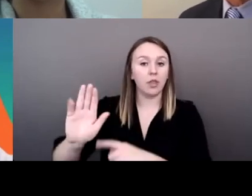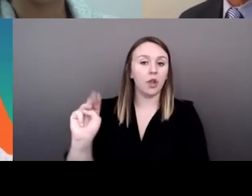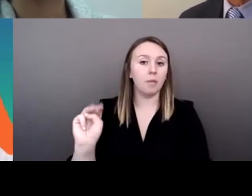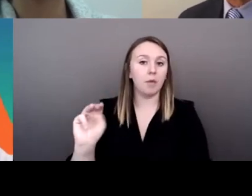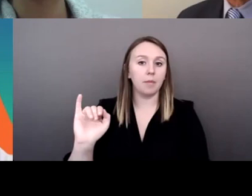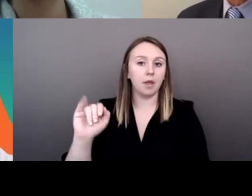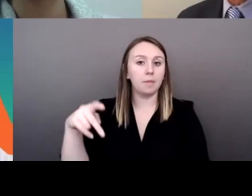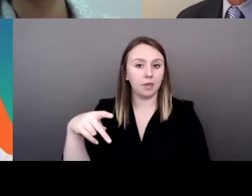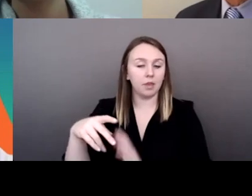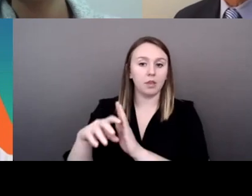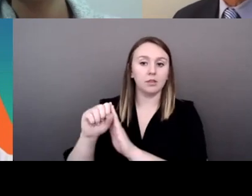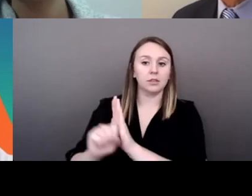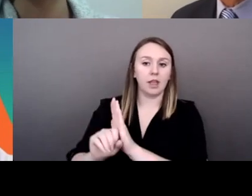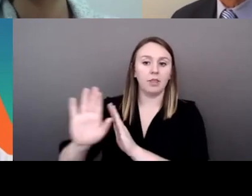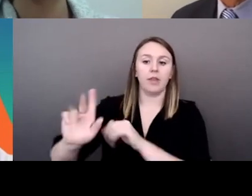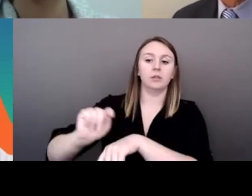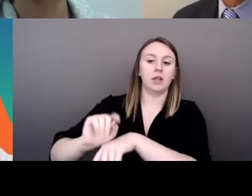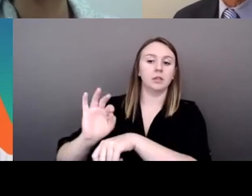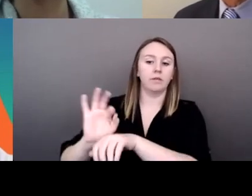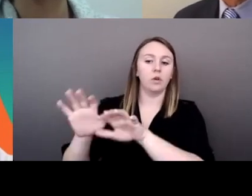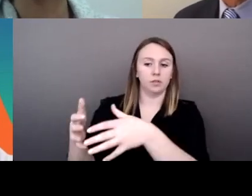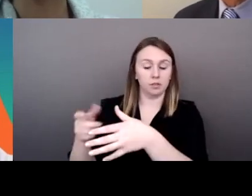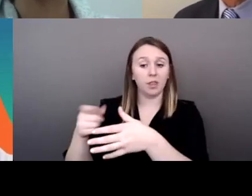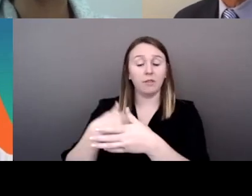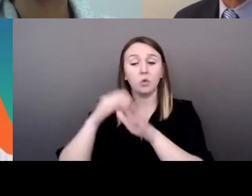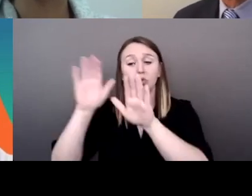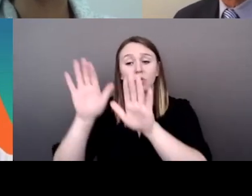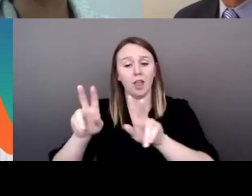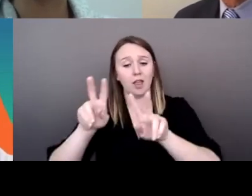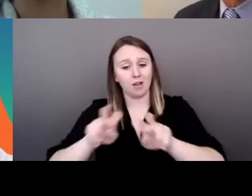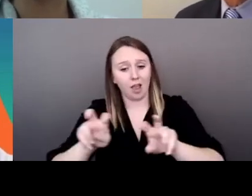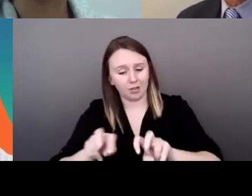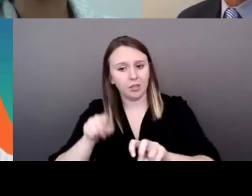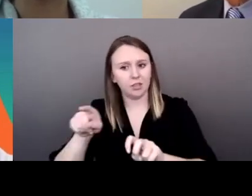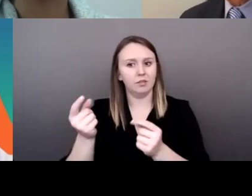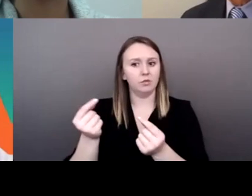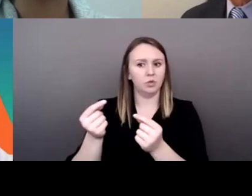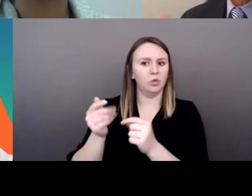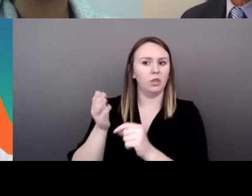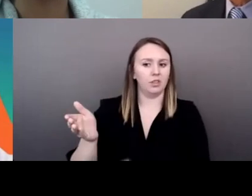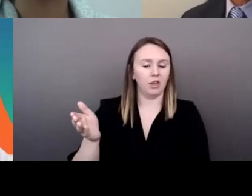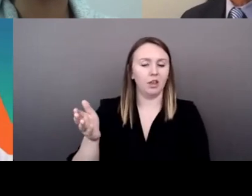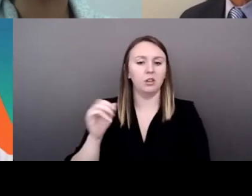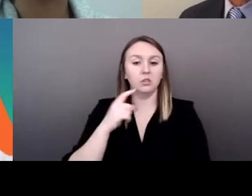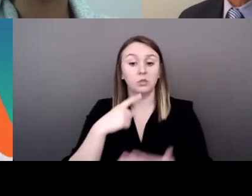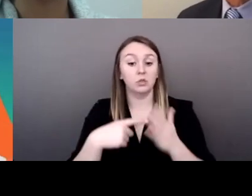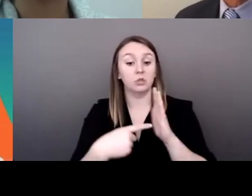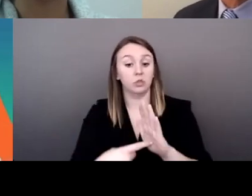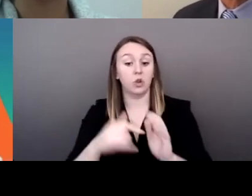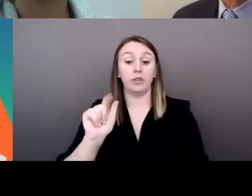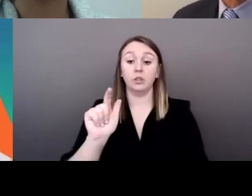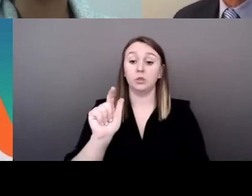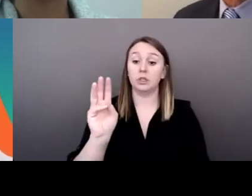some great kind of analysis that they've done in Montana, showing that, 26% of